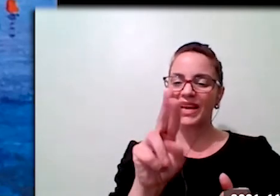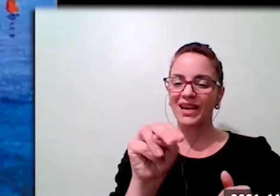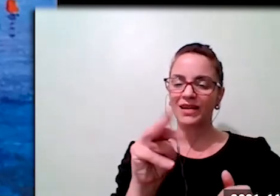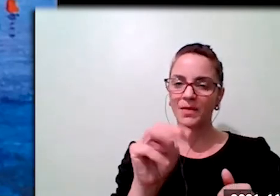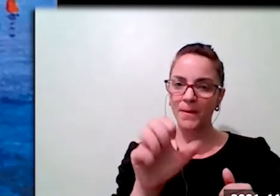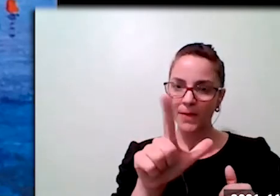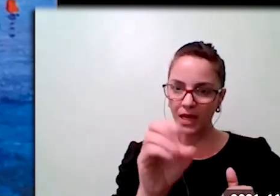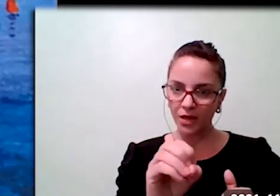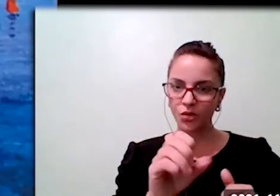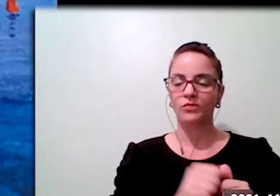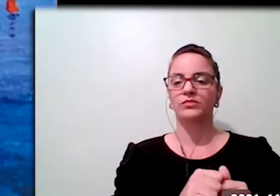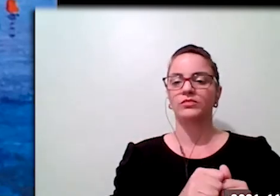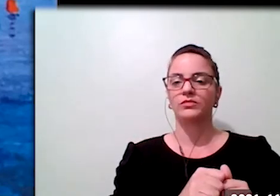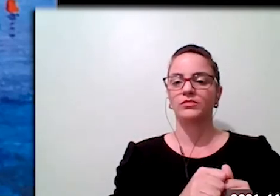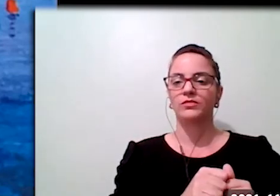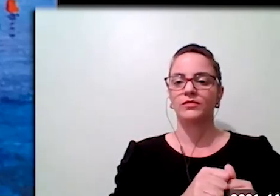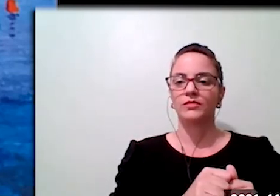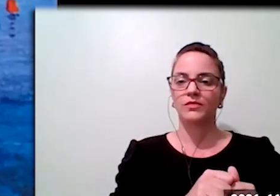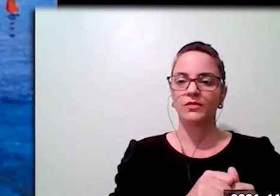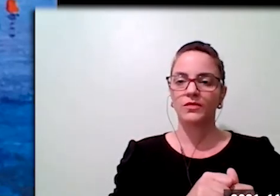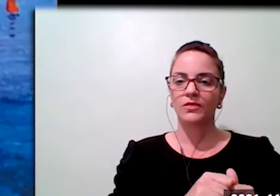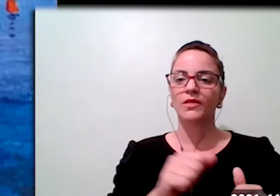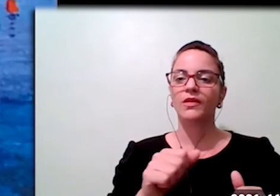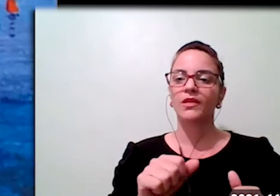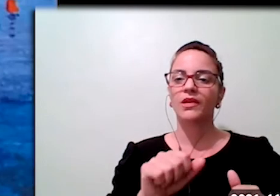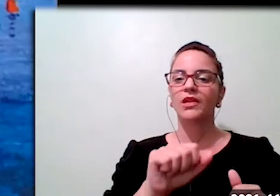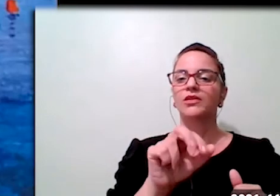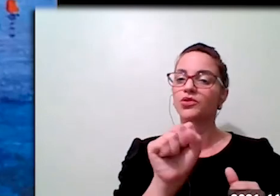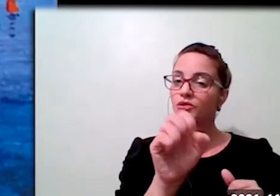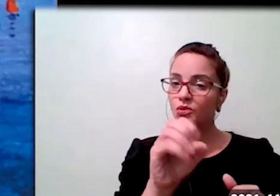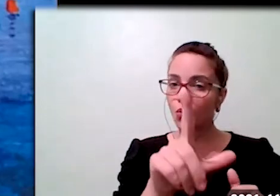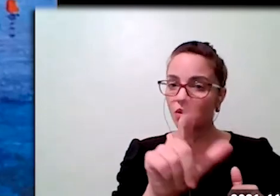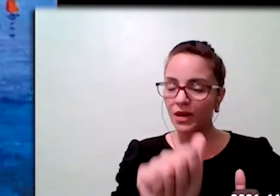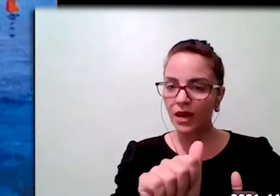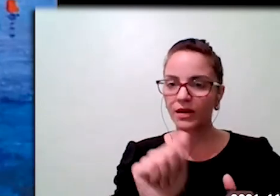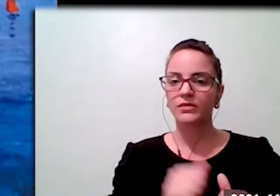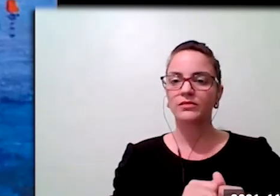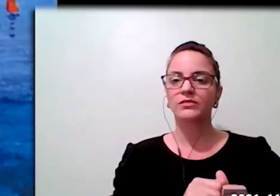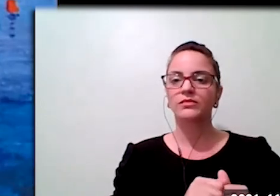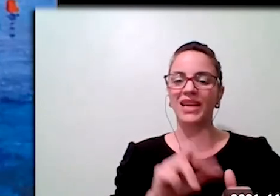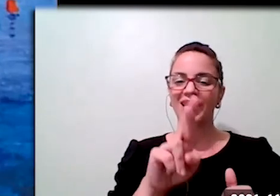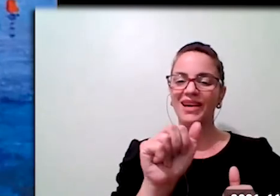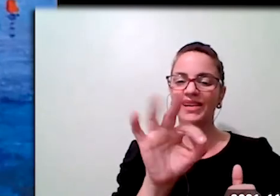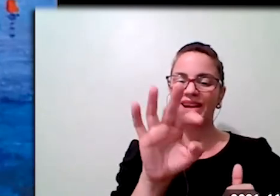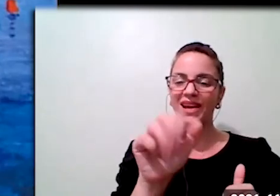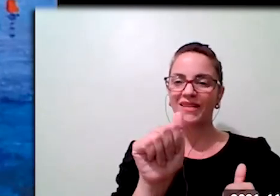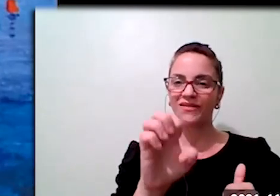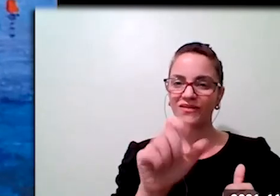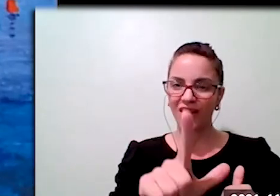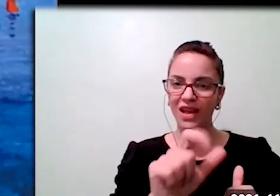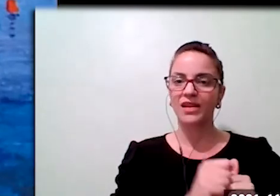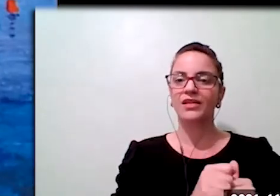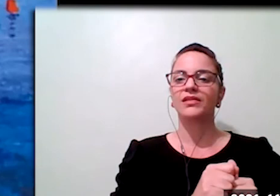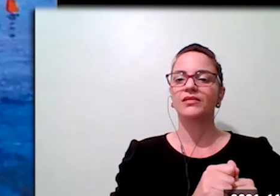A. Torres Martino, Roberto Tortzolá, Rafael Treyes, Rafael